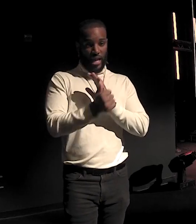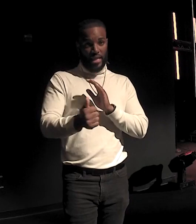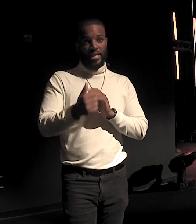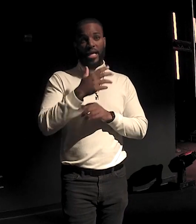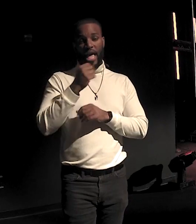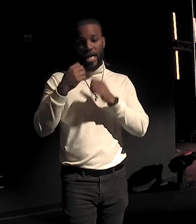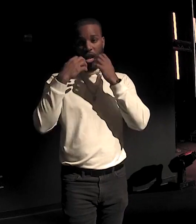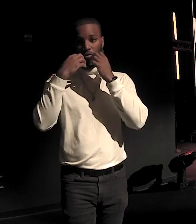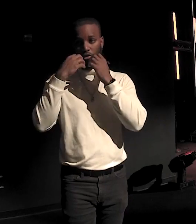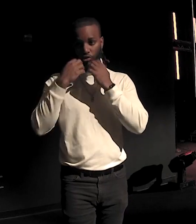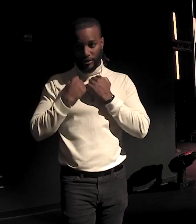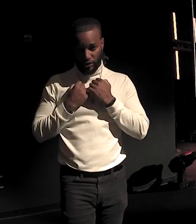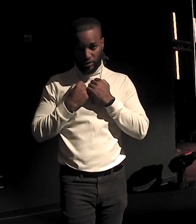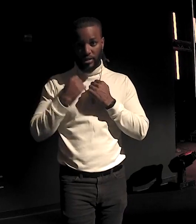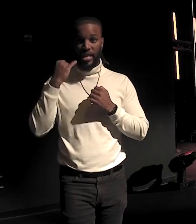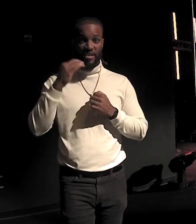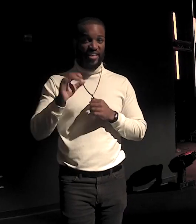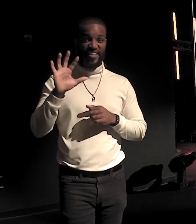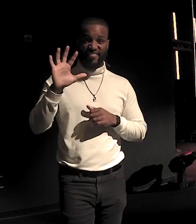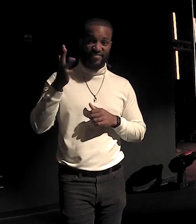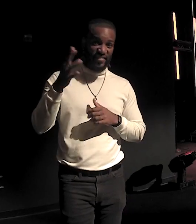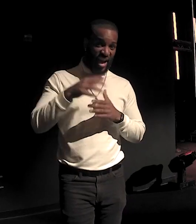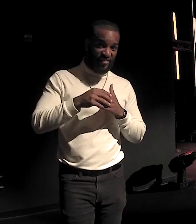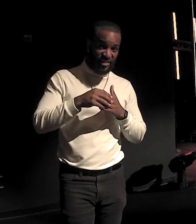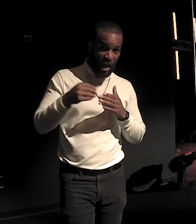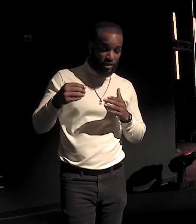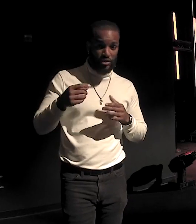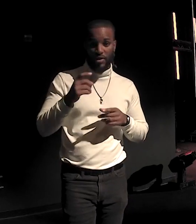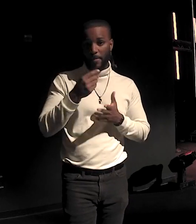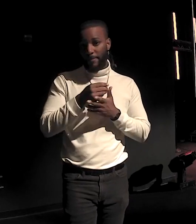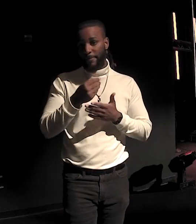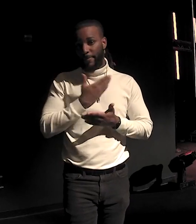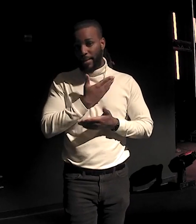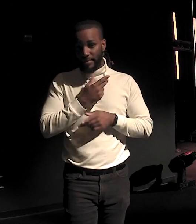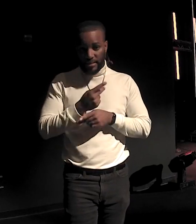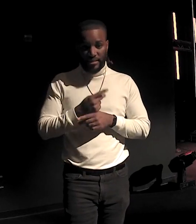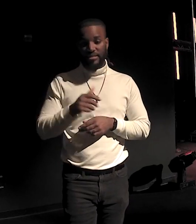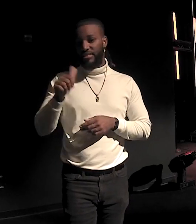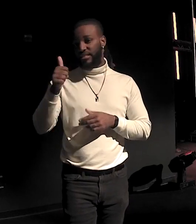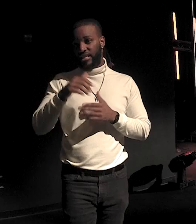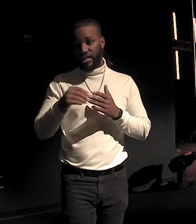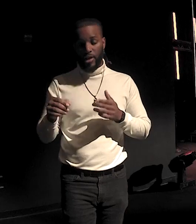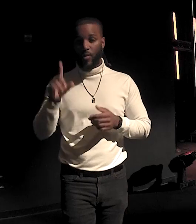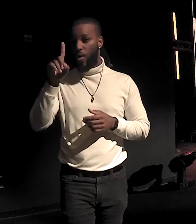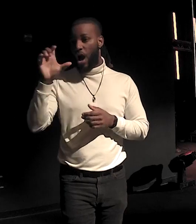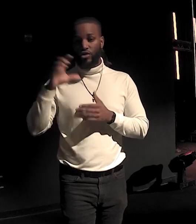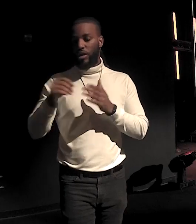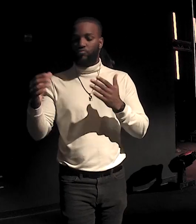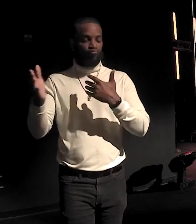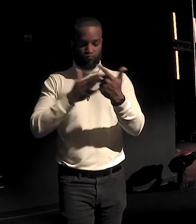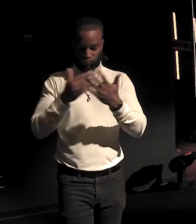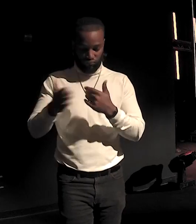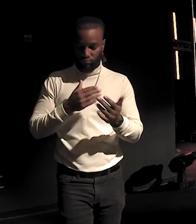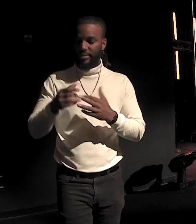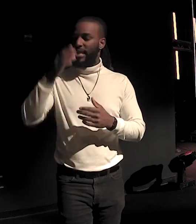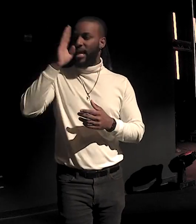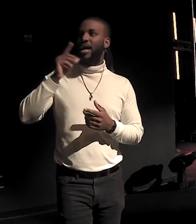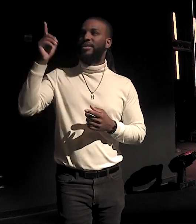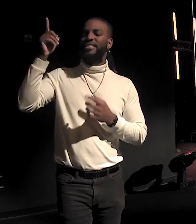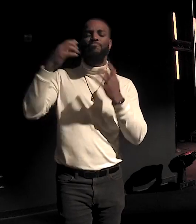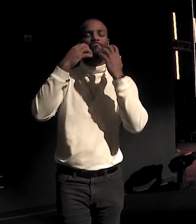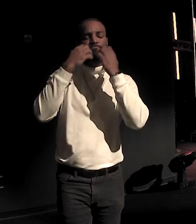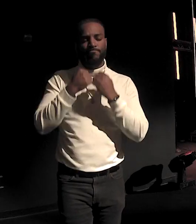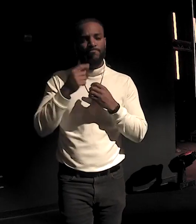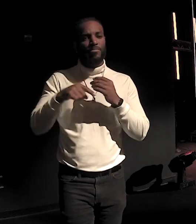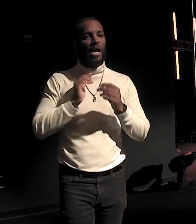And so whether that's $5 that you're making from babysitting, whether that's $10, whether that's $100, like God, like he cares